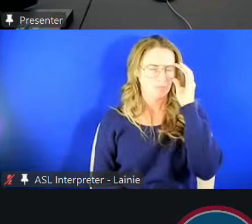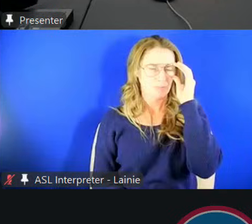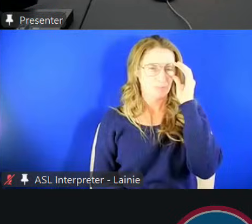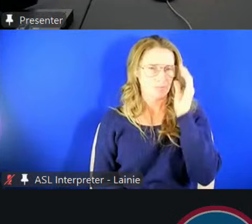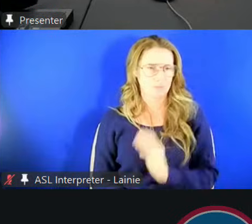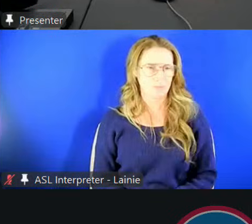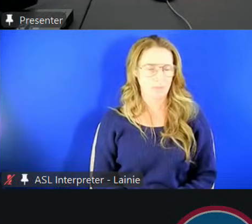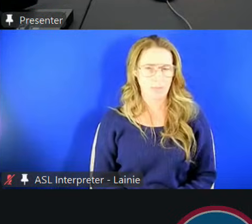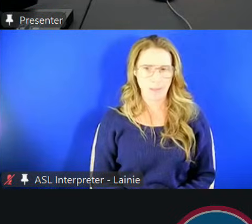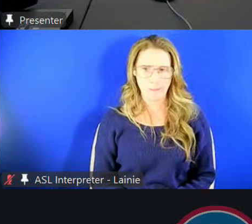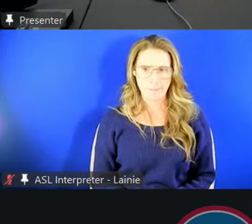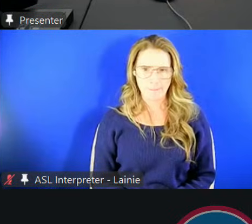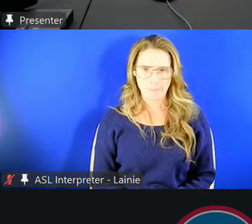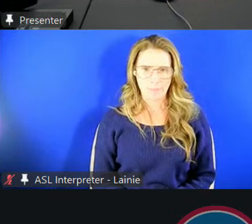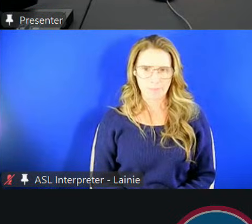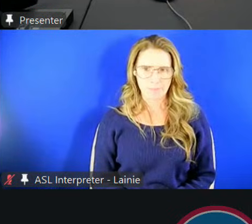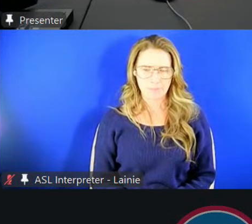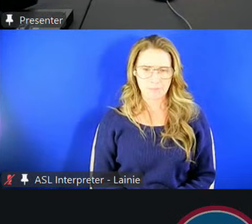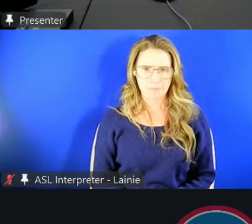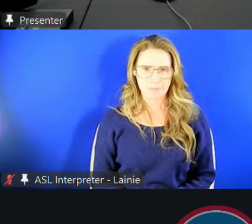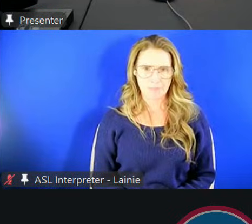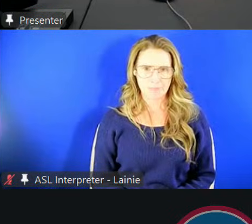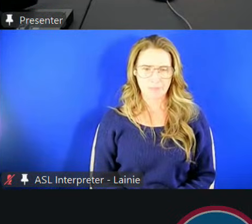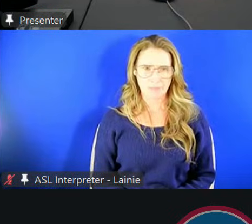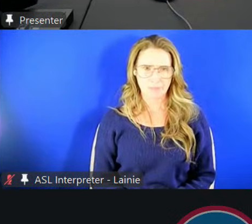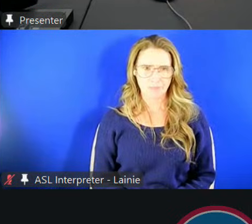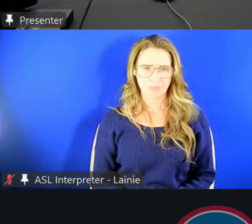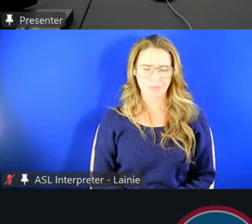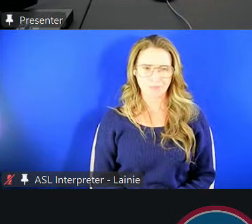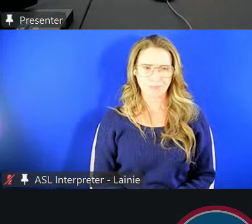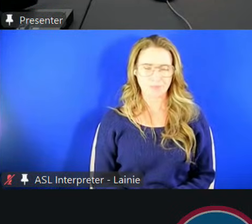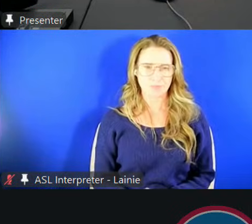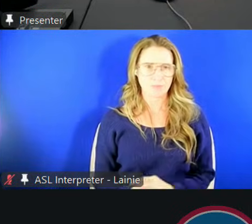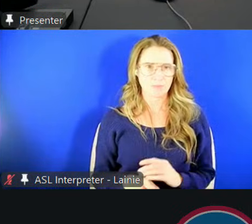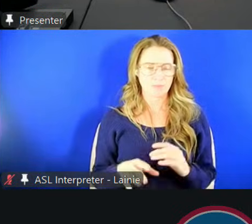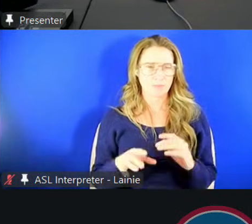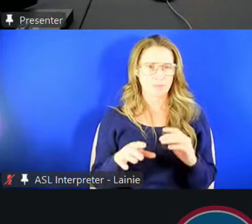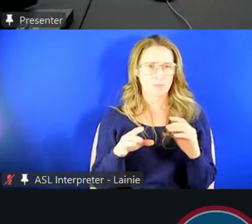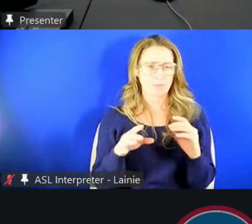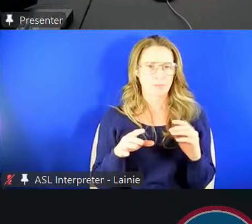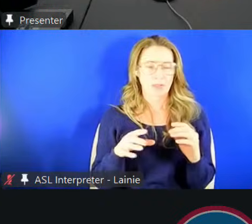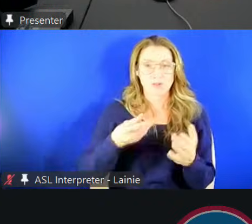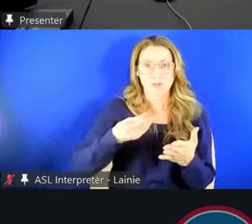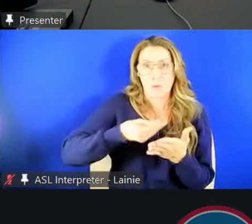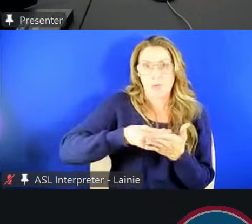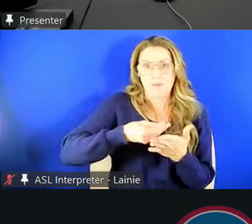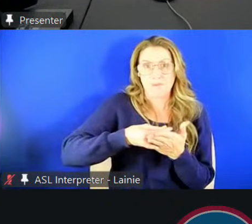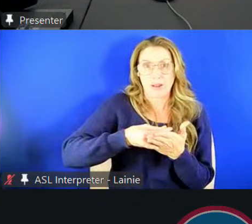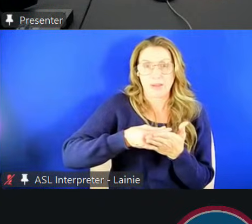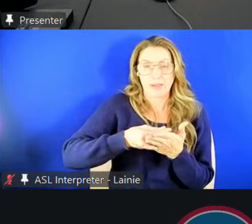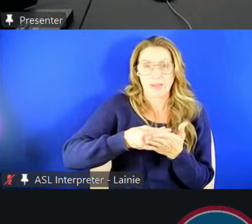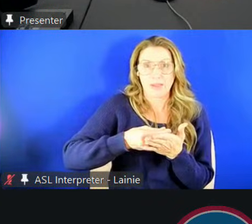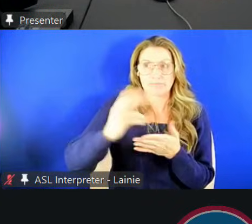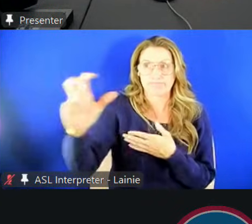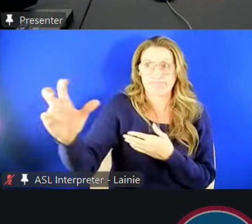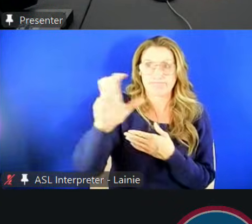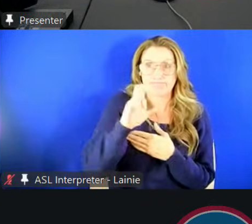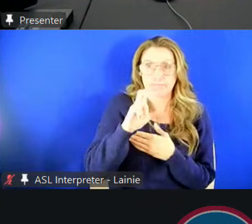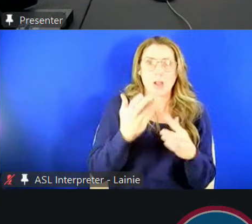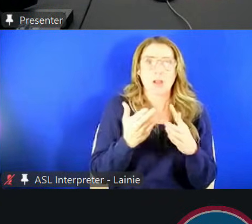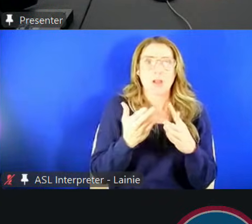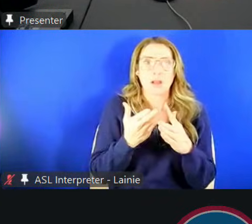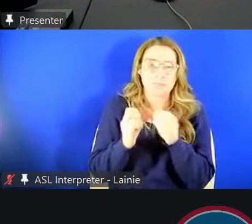what will allow this to move faster in the corridor study is that the funding for this is all the way through